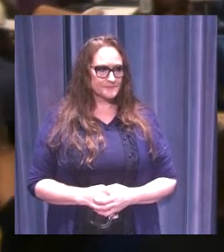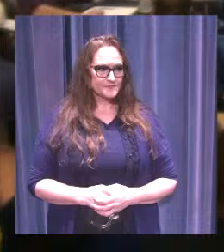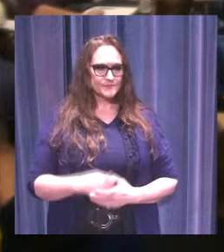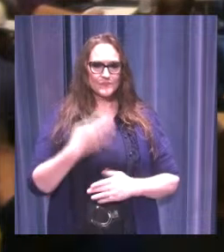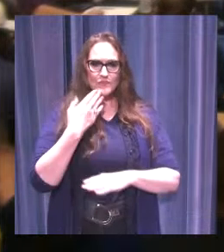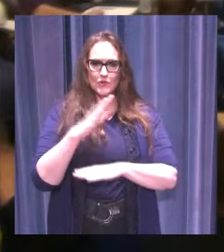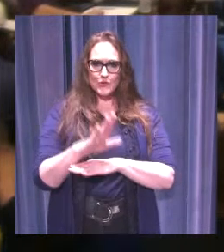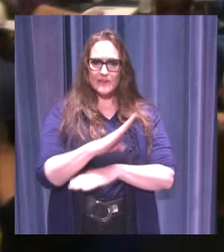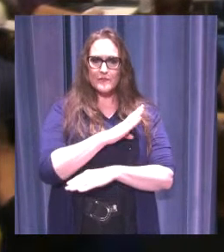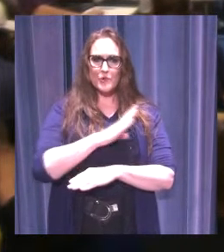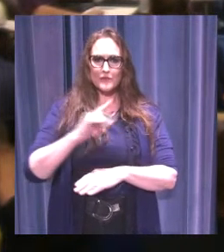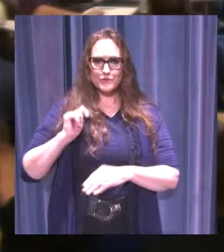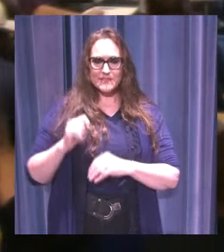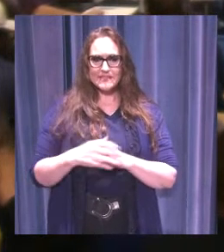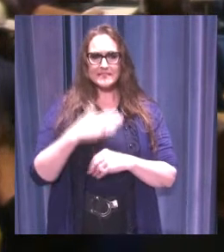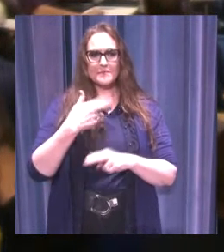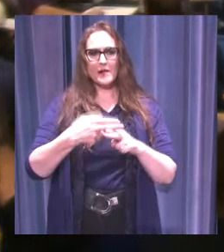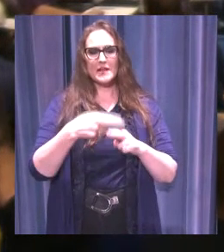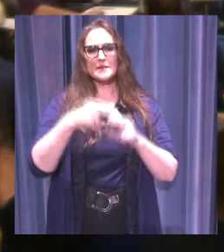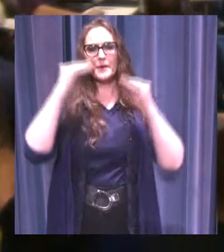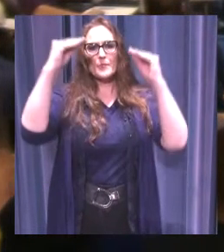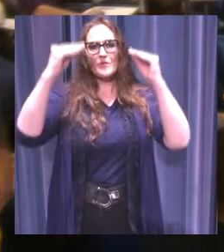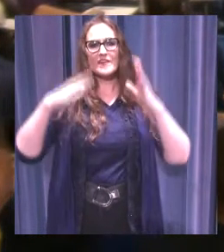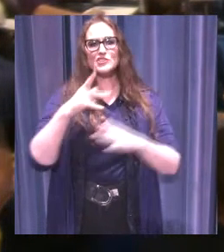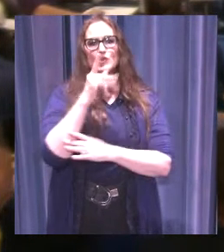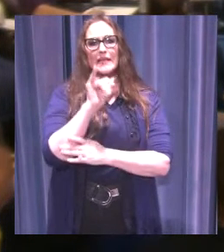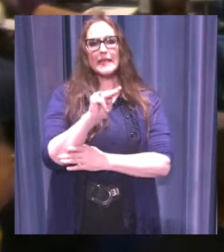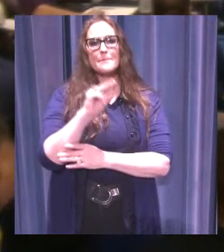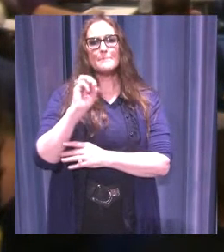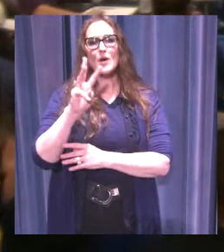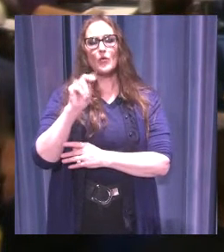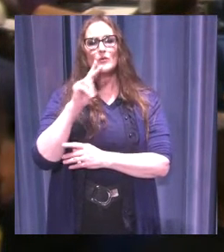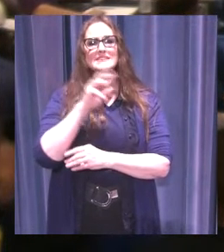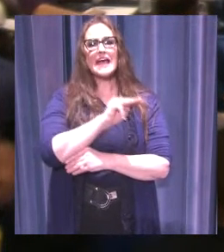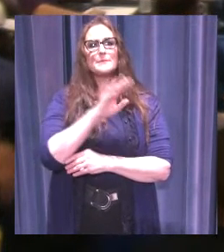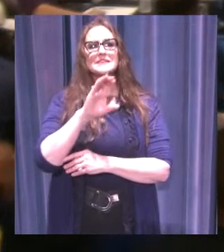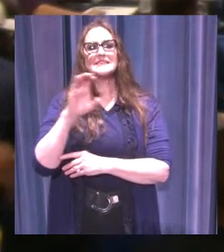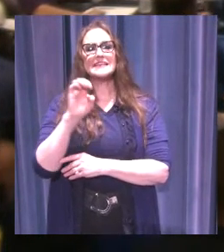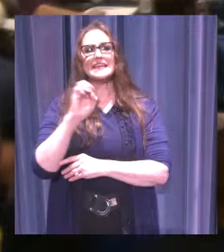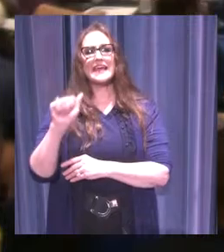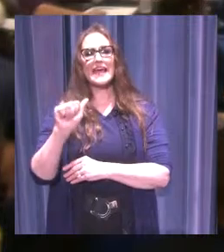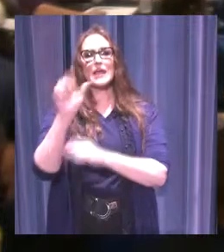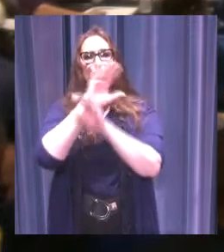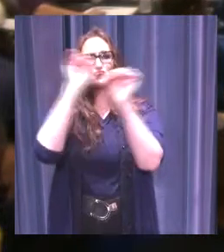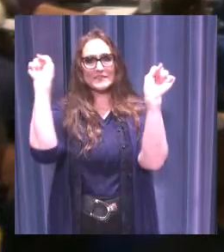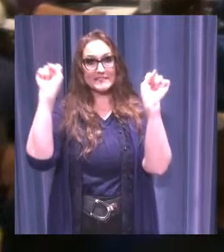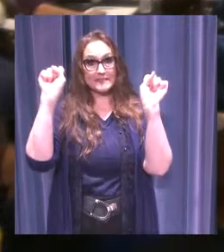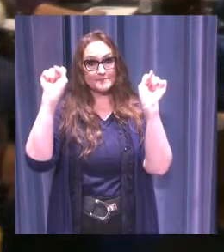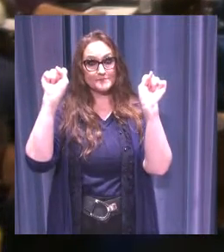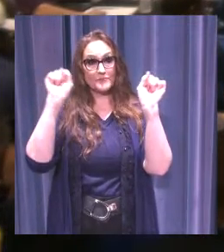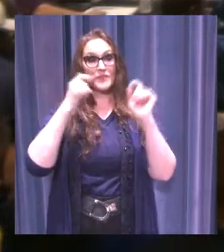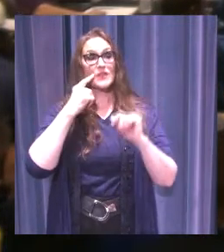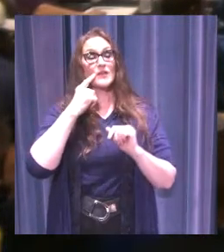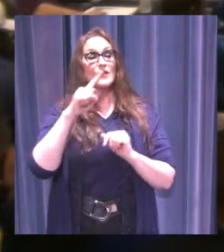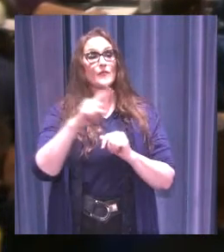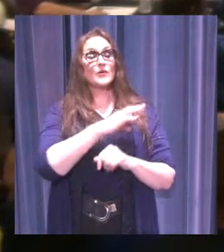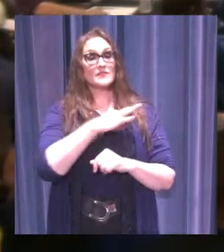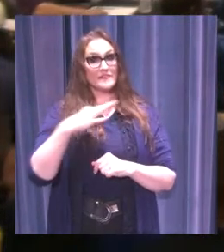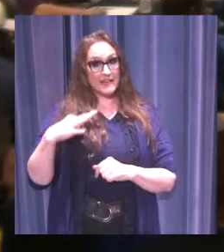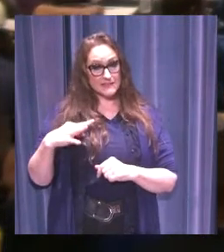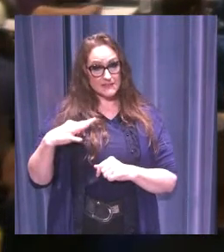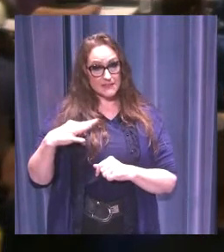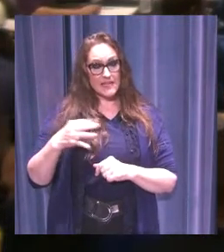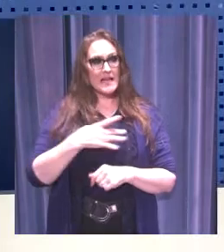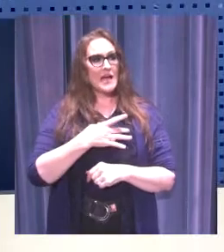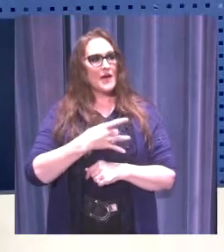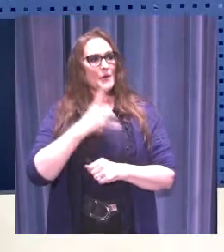Good evening, Board of Trustees. My name is Professor Kim Owens, and I am the MCCEA President. On behalf of the faculty, I